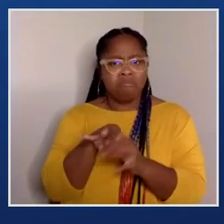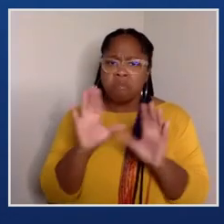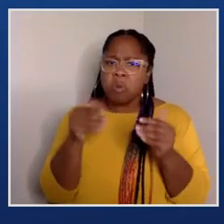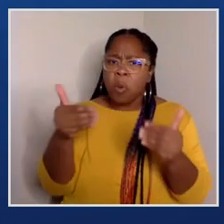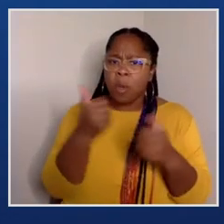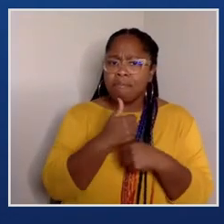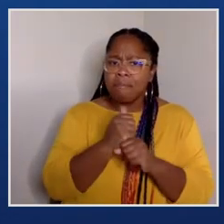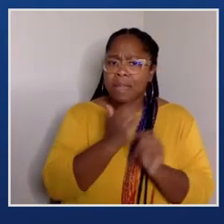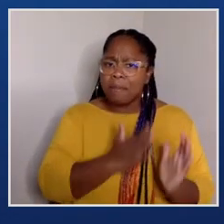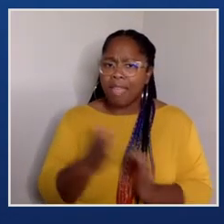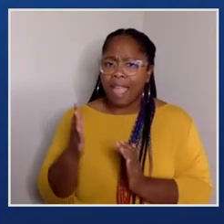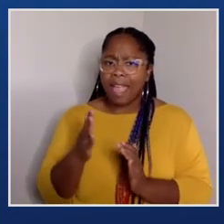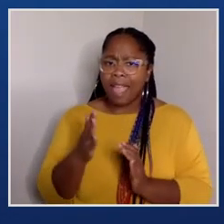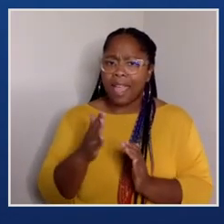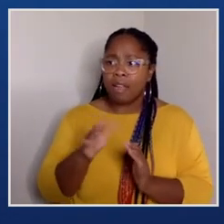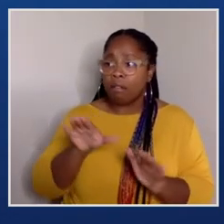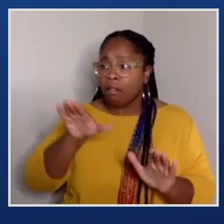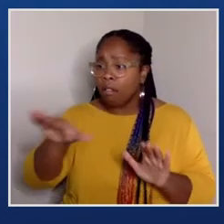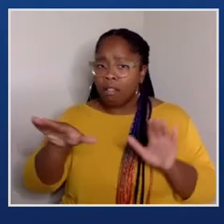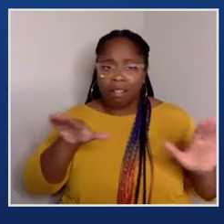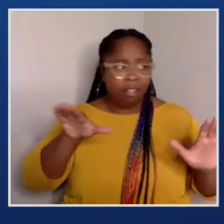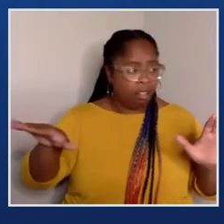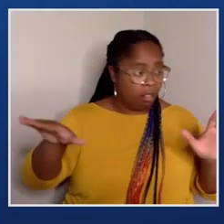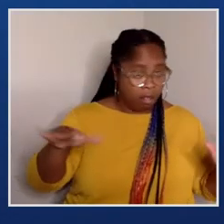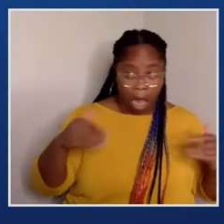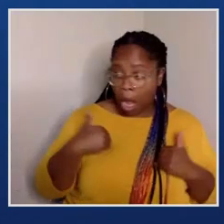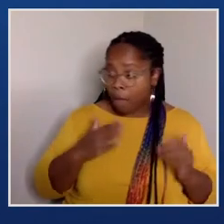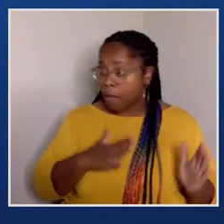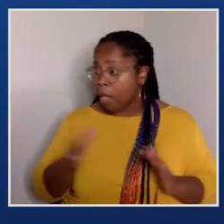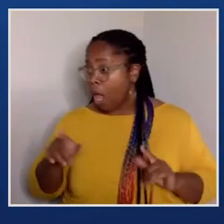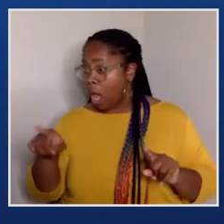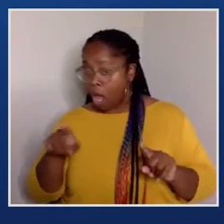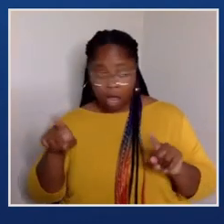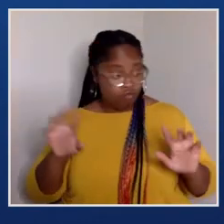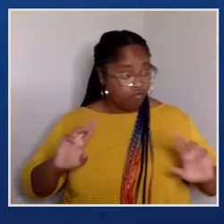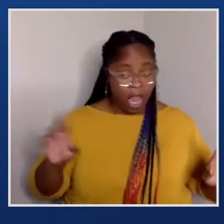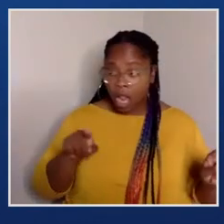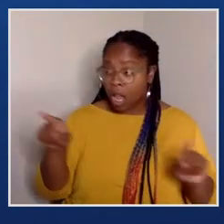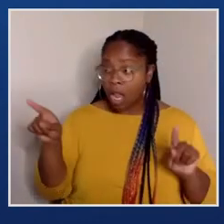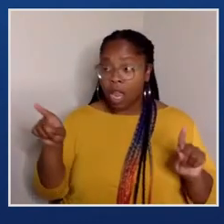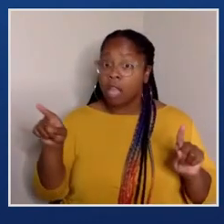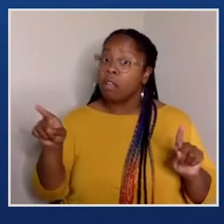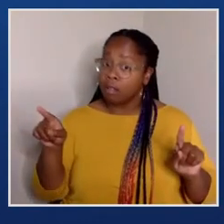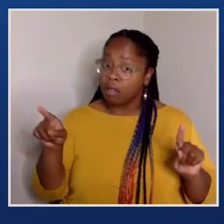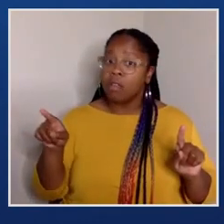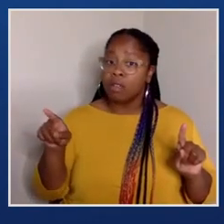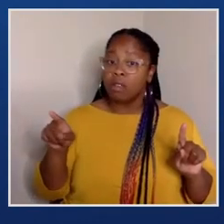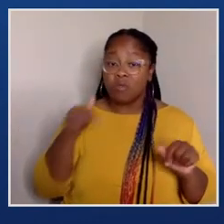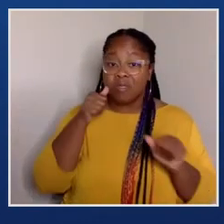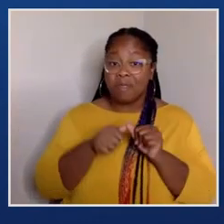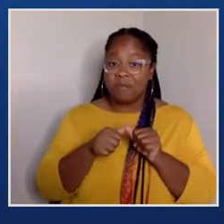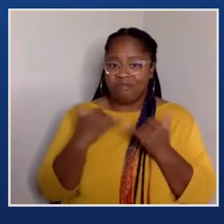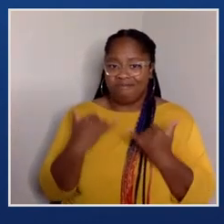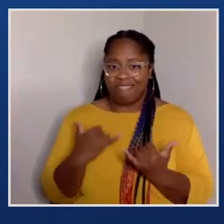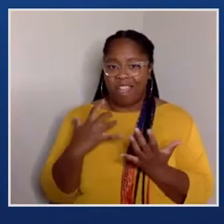sure everyone you know has a plan to vote. Remember, this is your time.